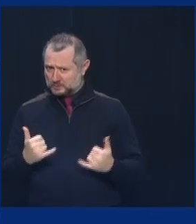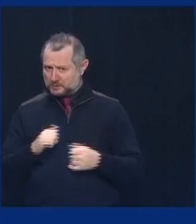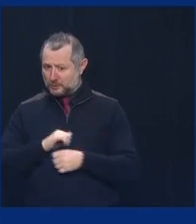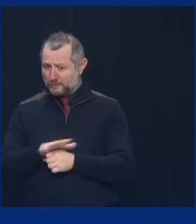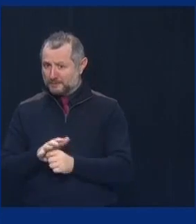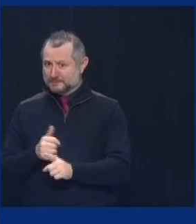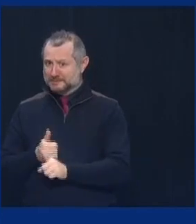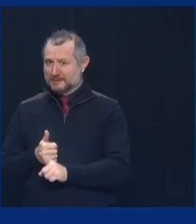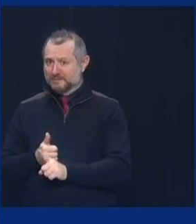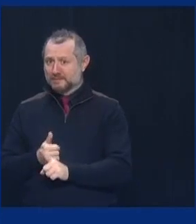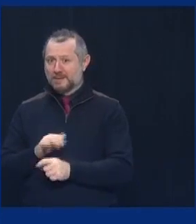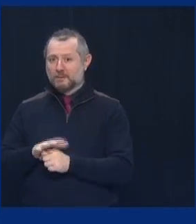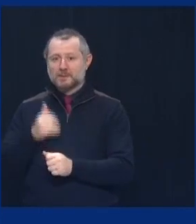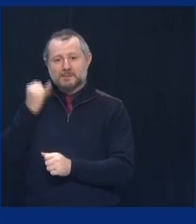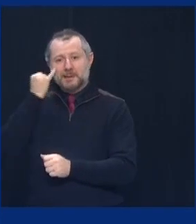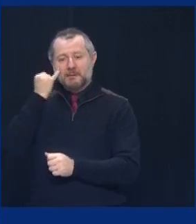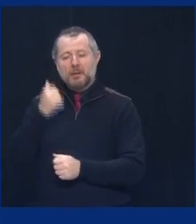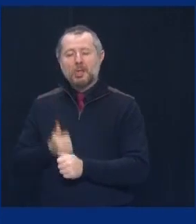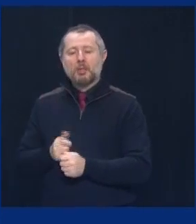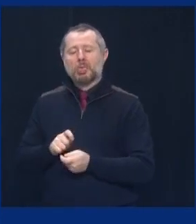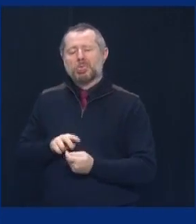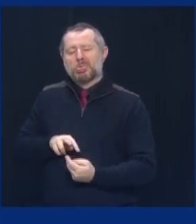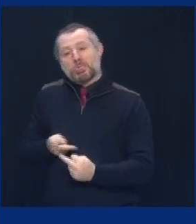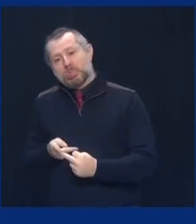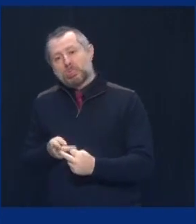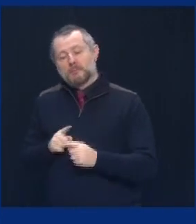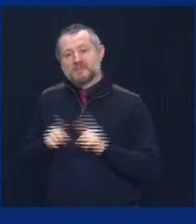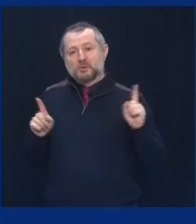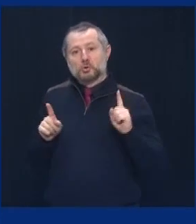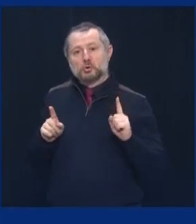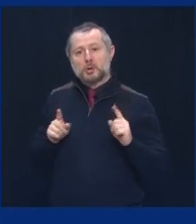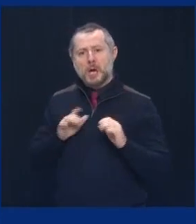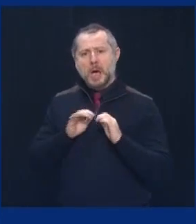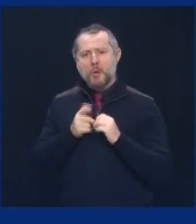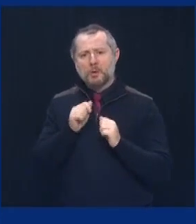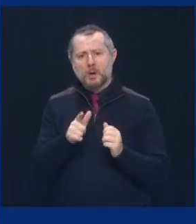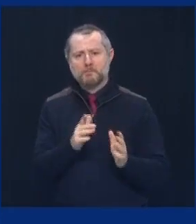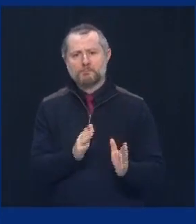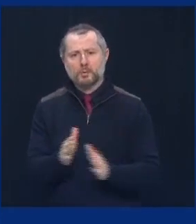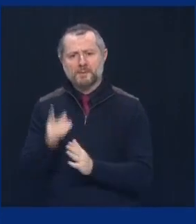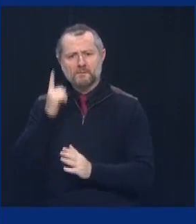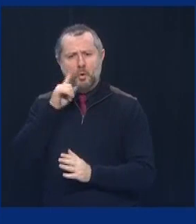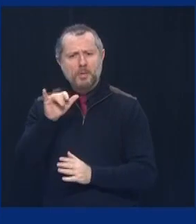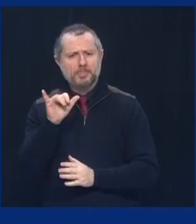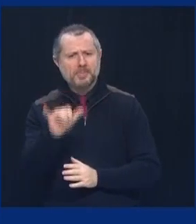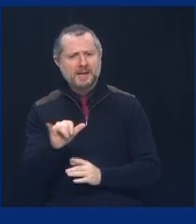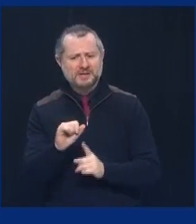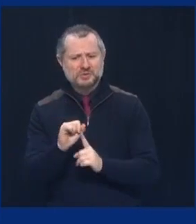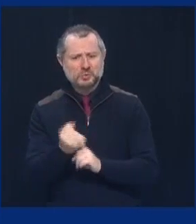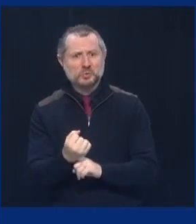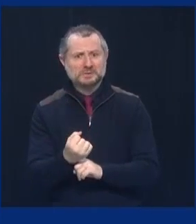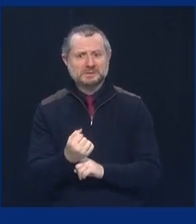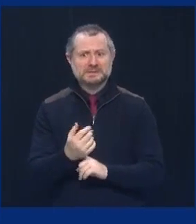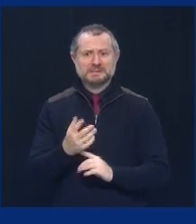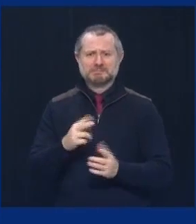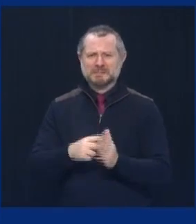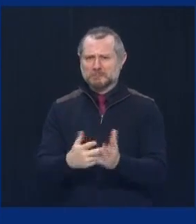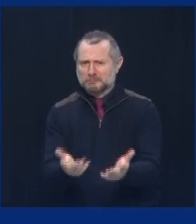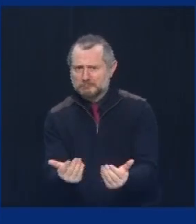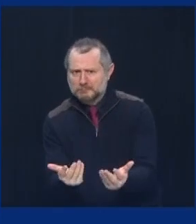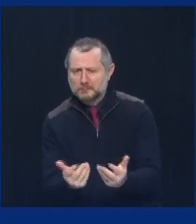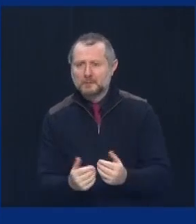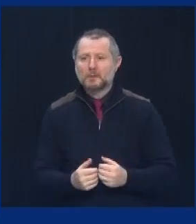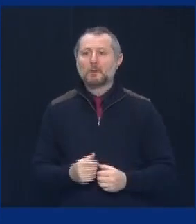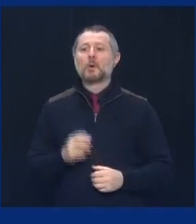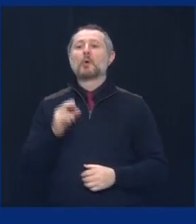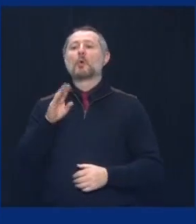So how is the state preparing for that kind of worst case scenario, and what would a mutation mean? Yeah, it's a good